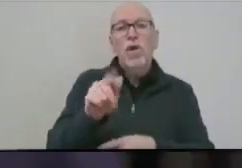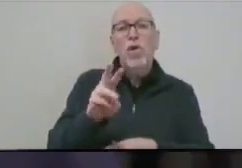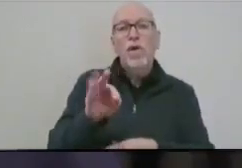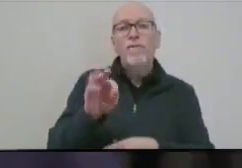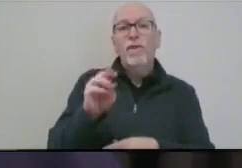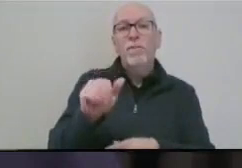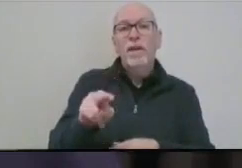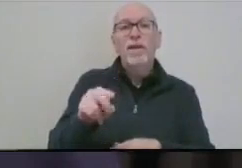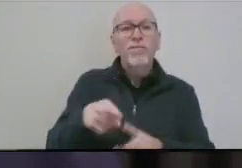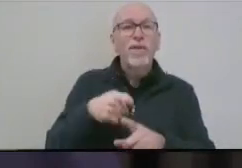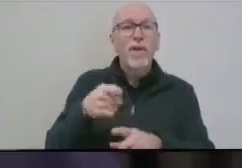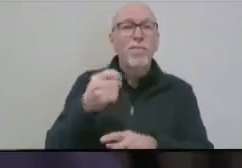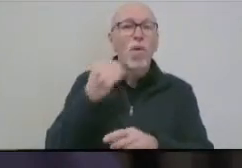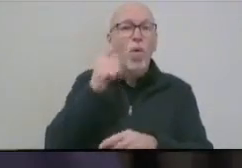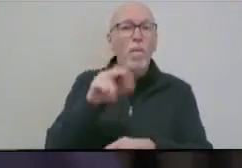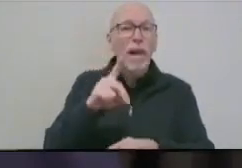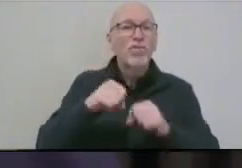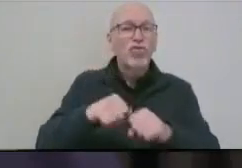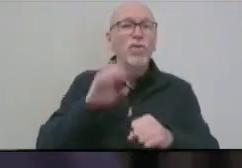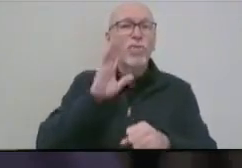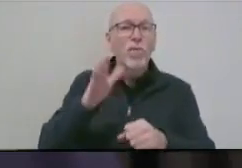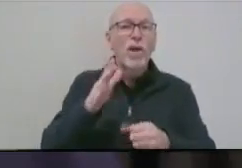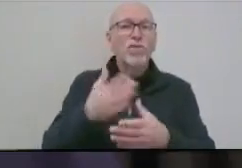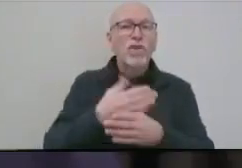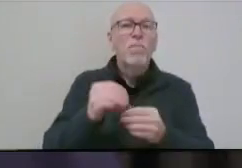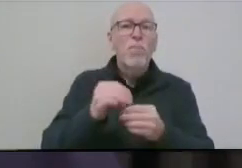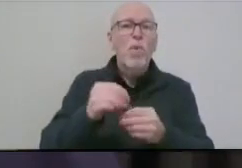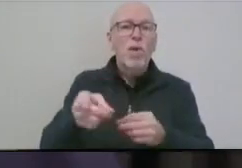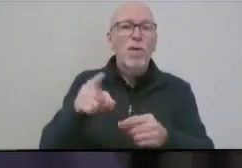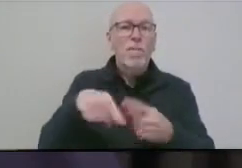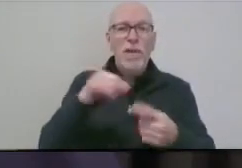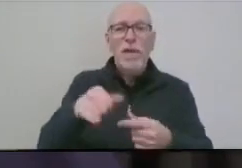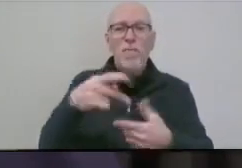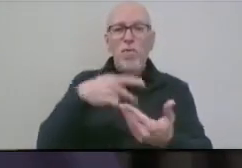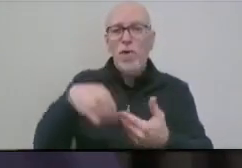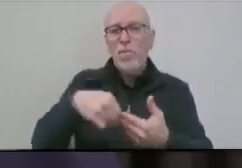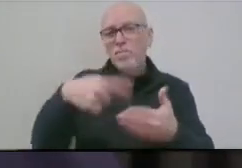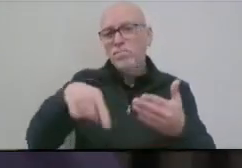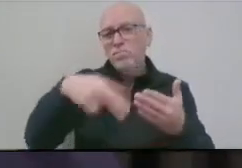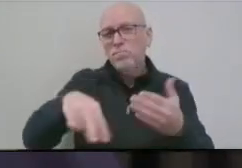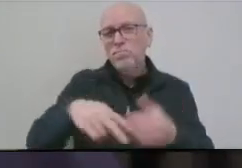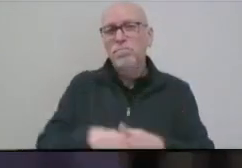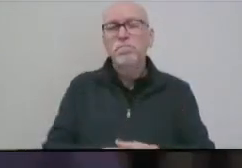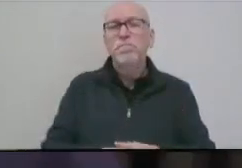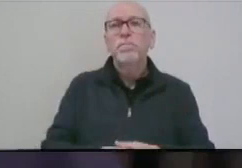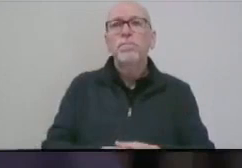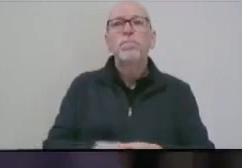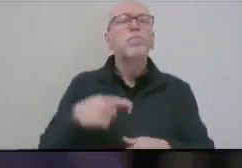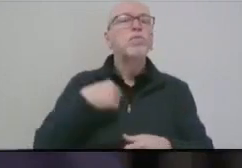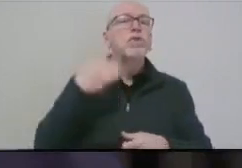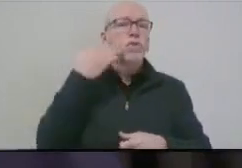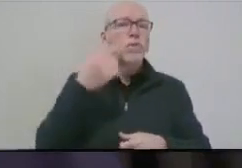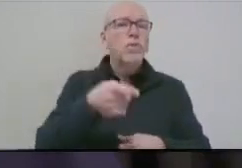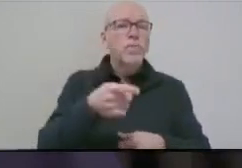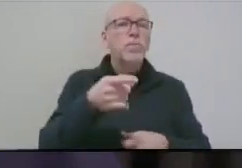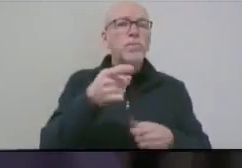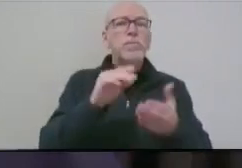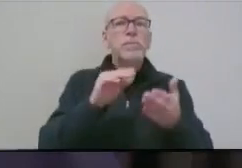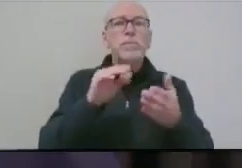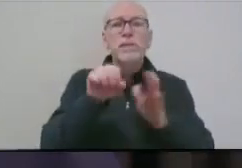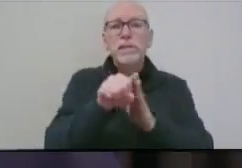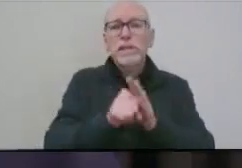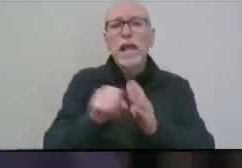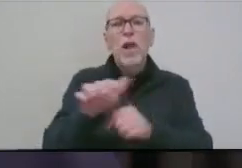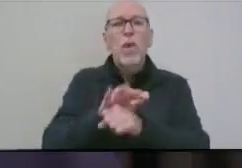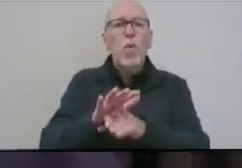of Homeland Security, will share more on this program in the coming weeks. Finally, we know local and state community organizations are